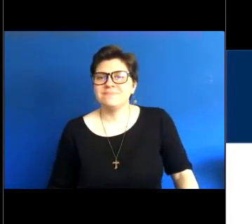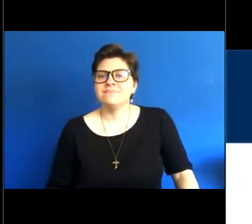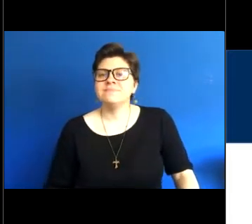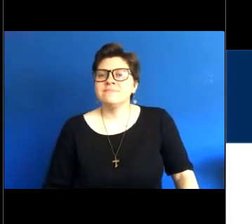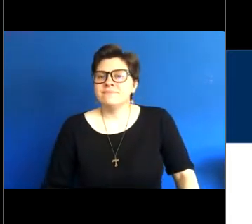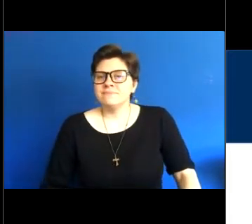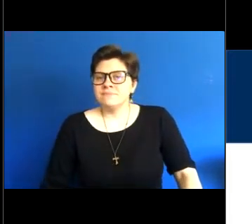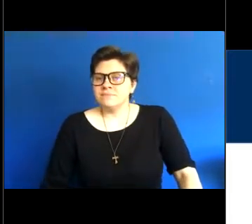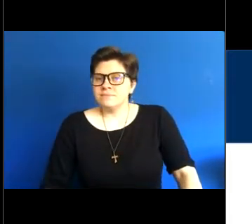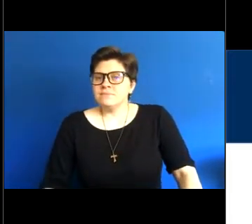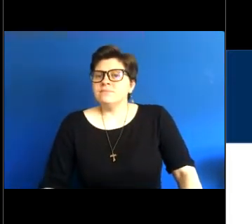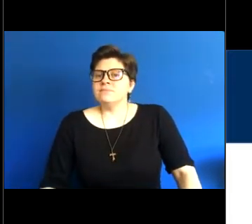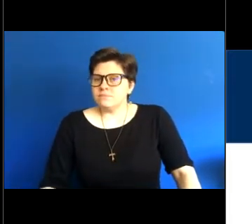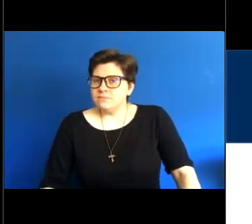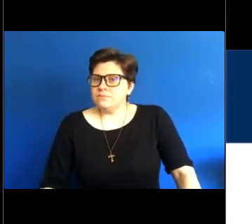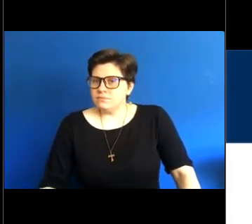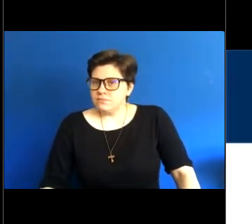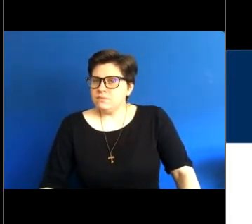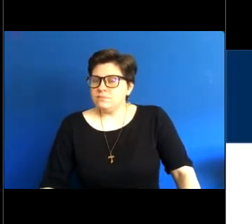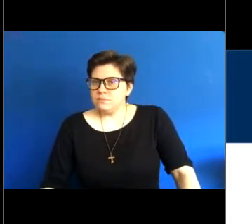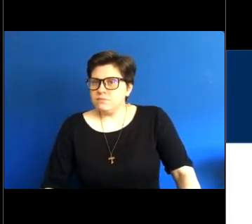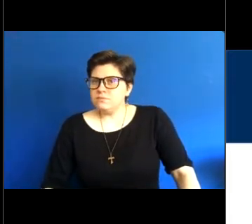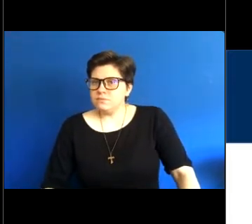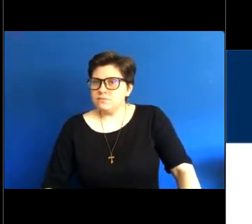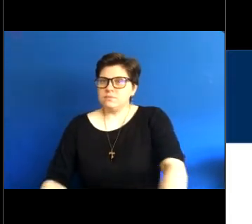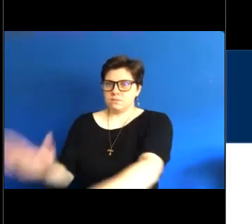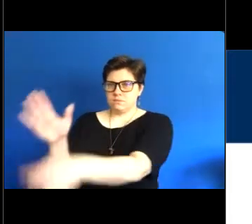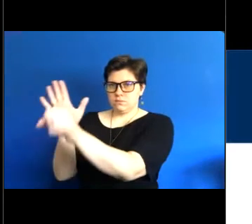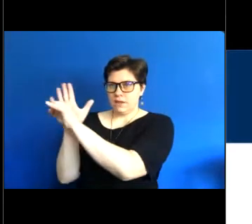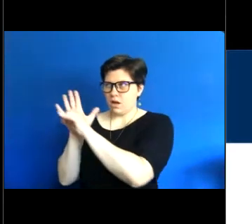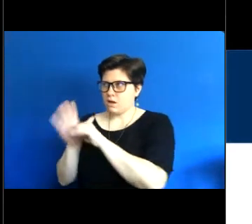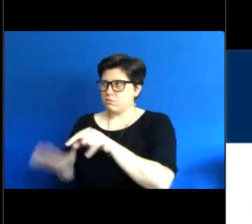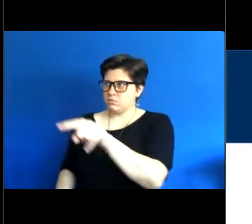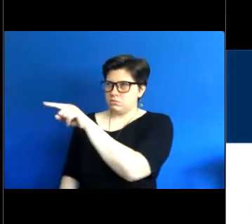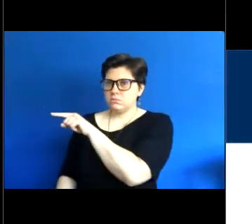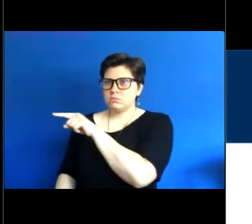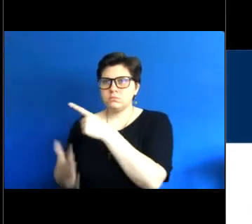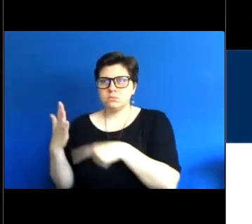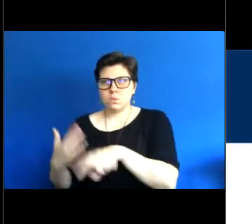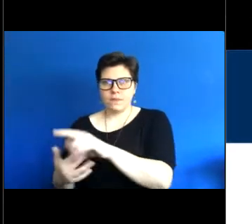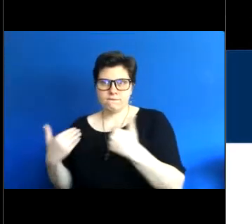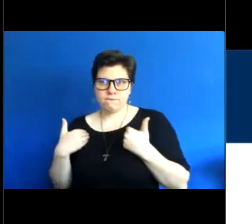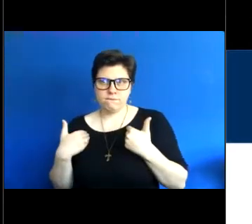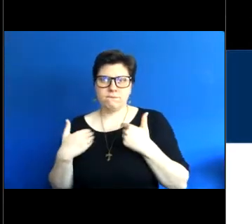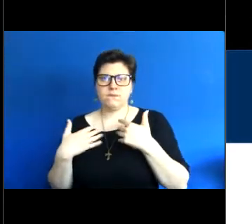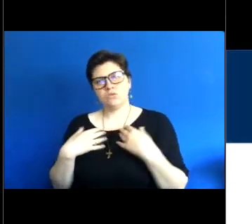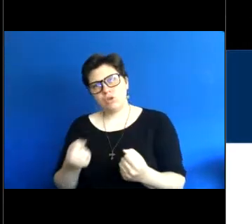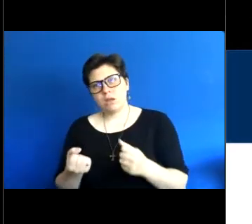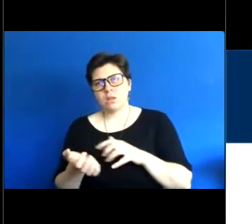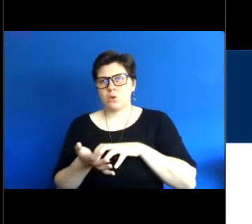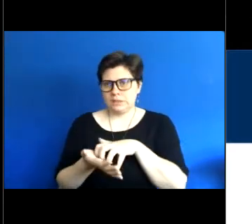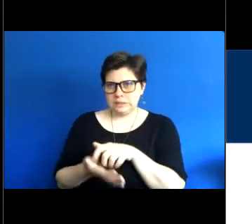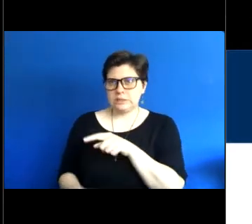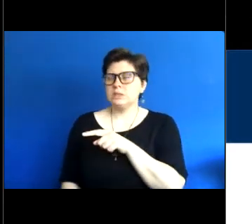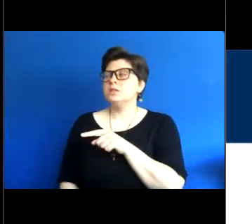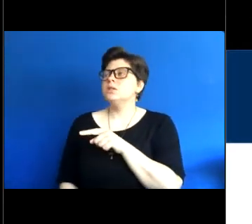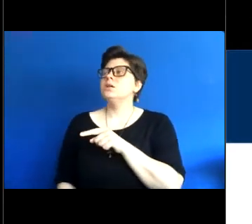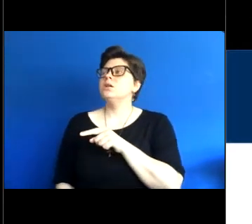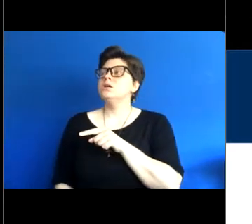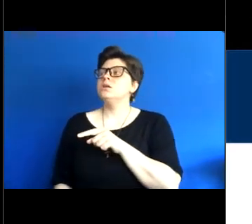So beyond identifying what our children have in terms of their strengths and their weaknesses,